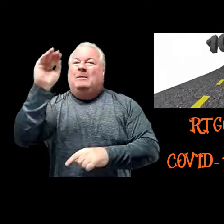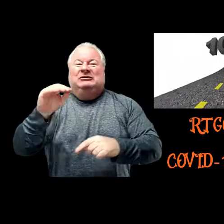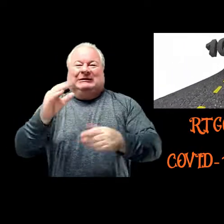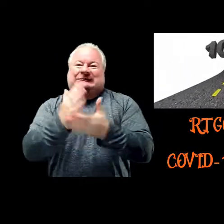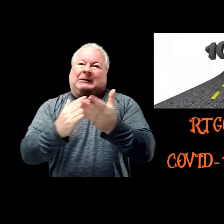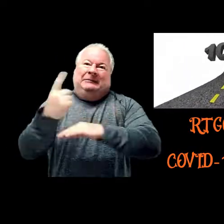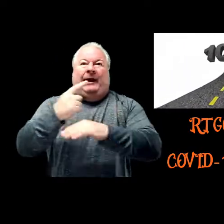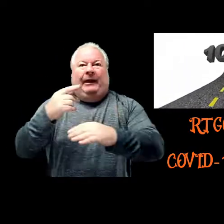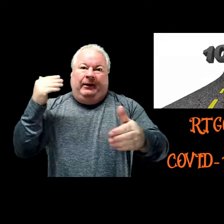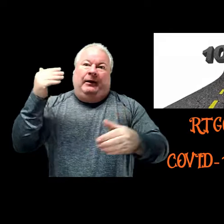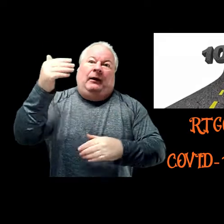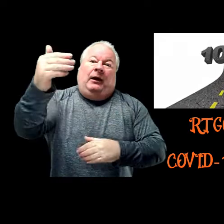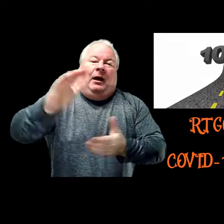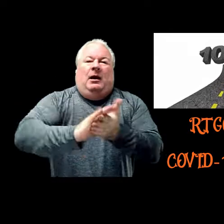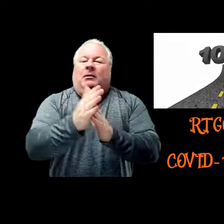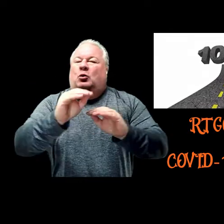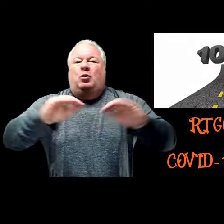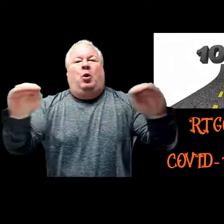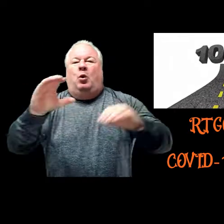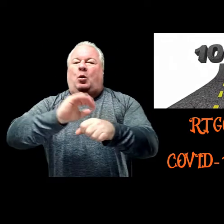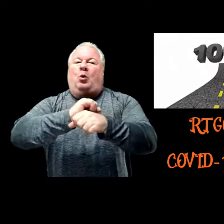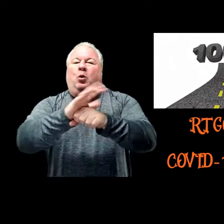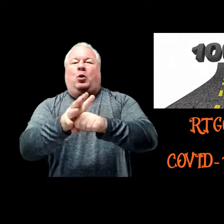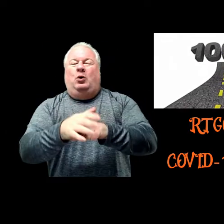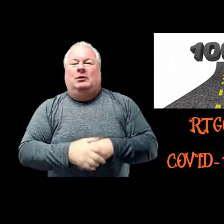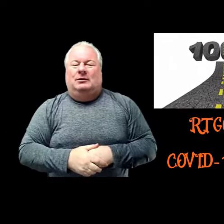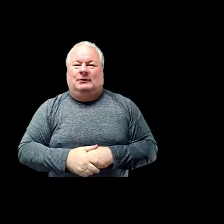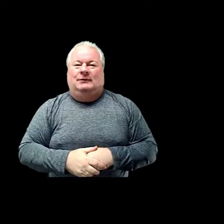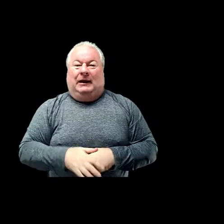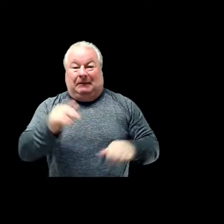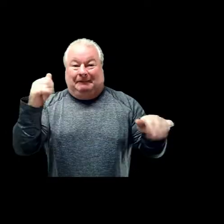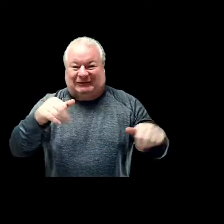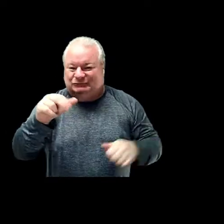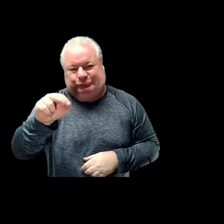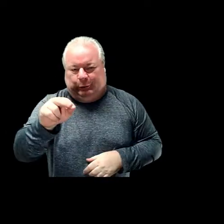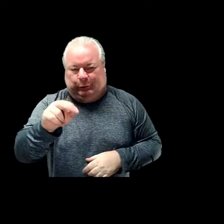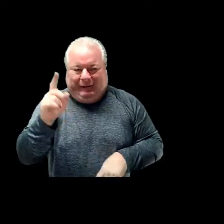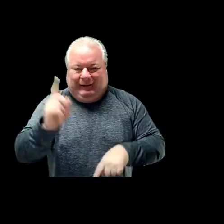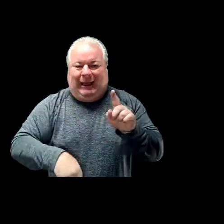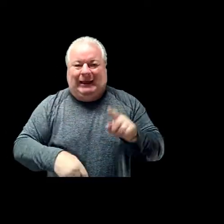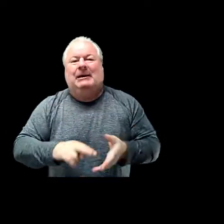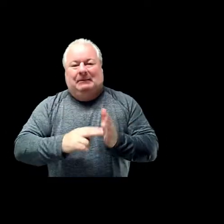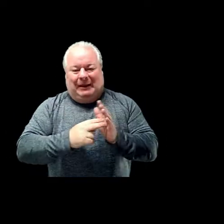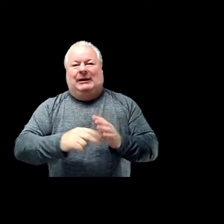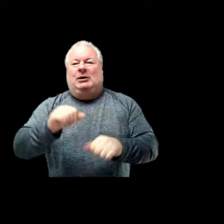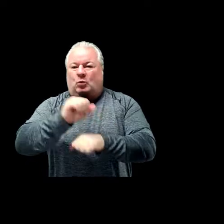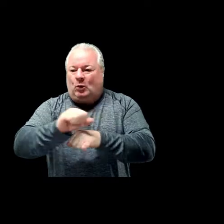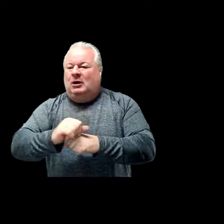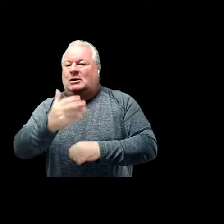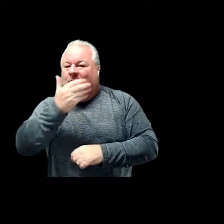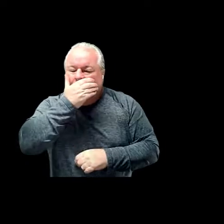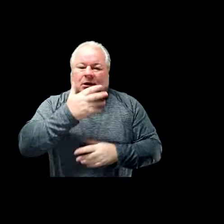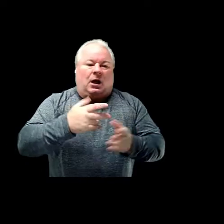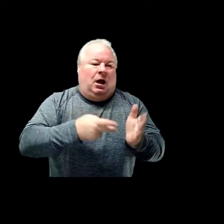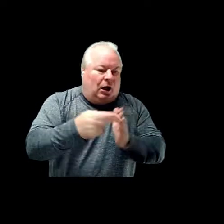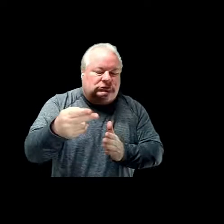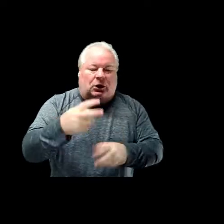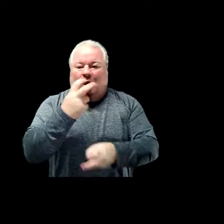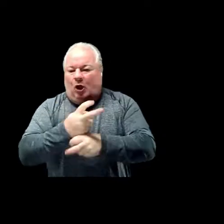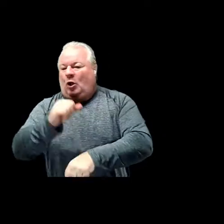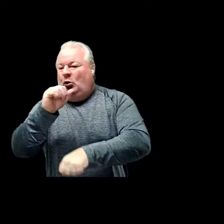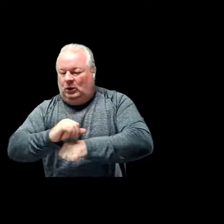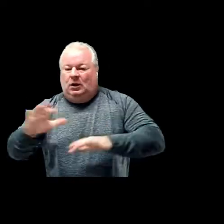100% COVID-19 free. It doesn't happen through magic. It happens with dedication,